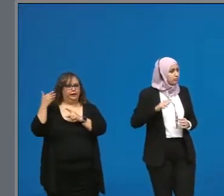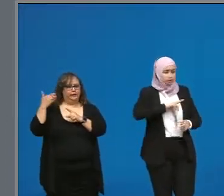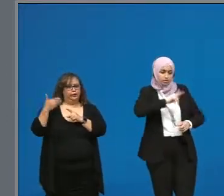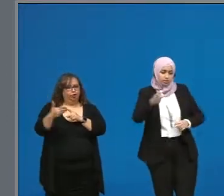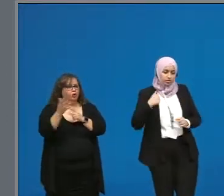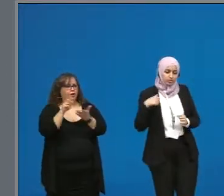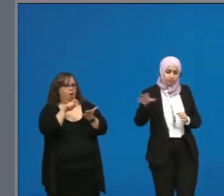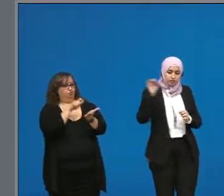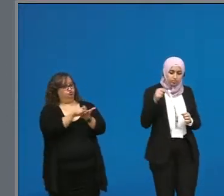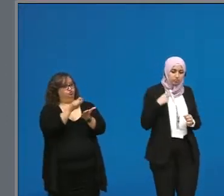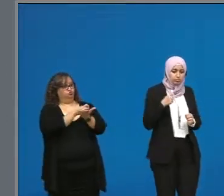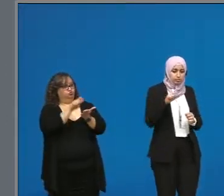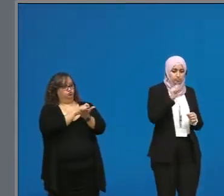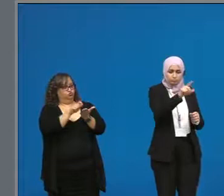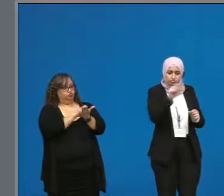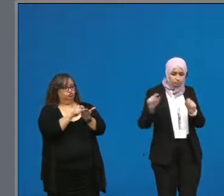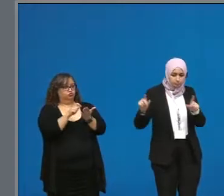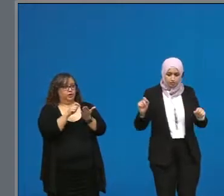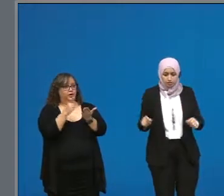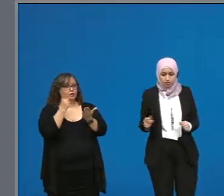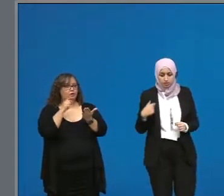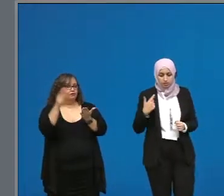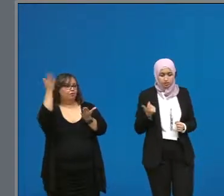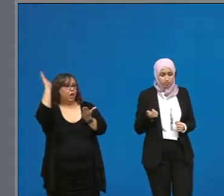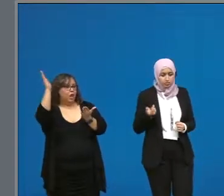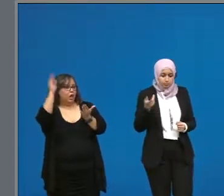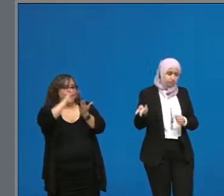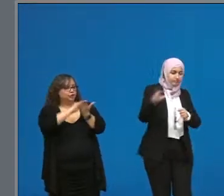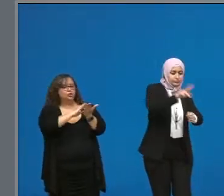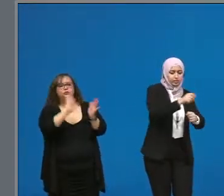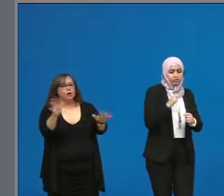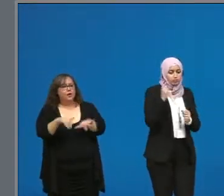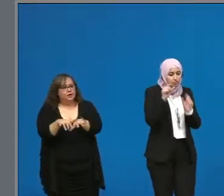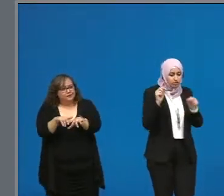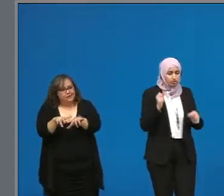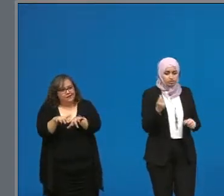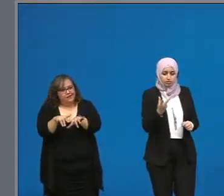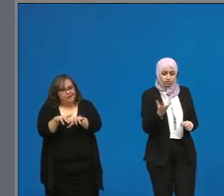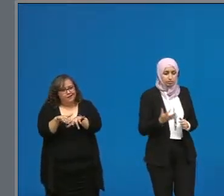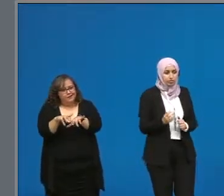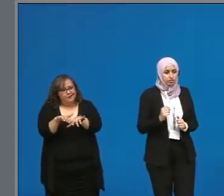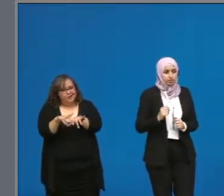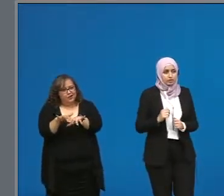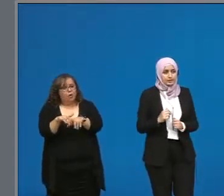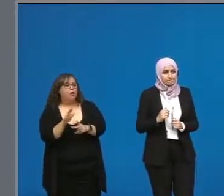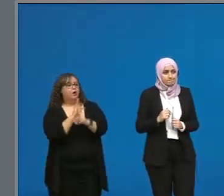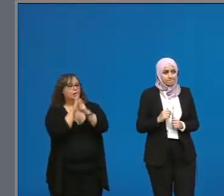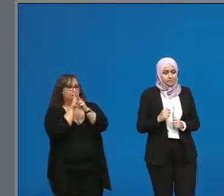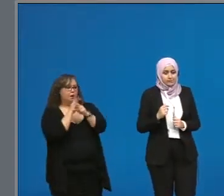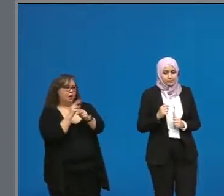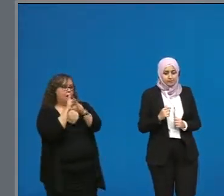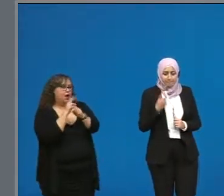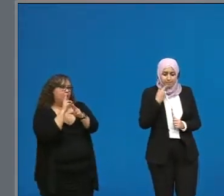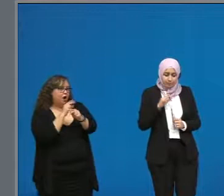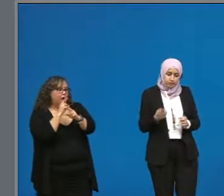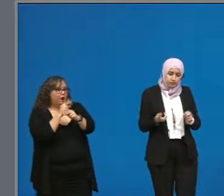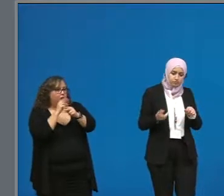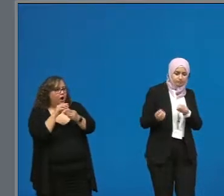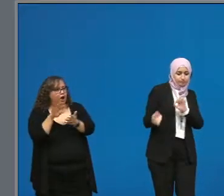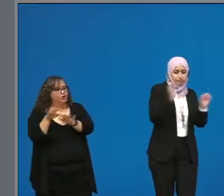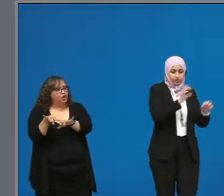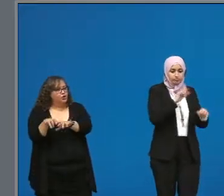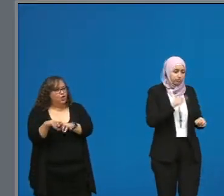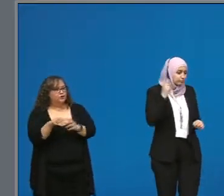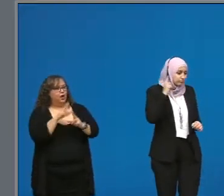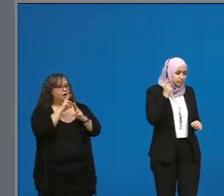notes. Once we've moved to digital notes, now we can actually start to move to audio notes because we have tools and technologies and